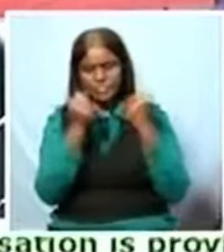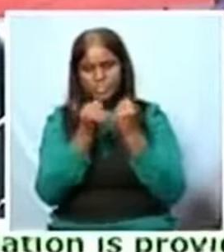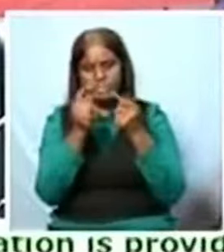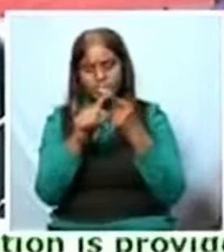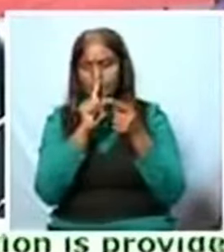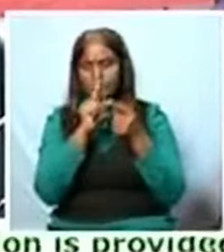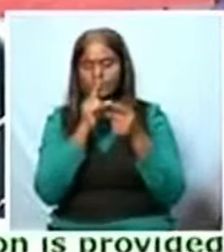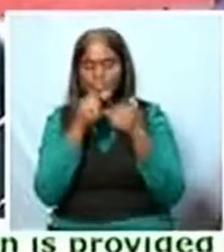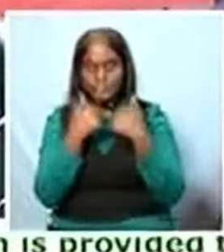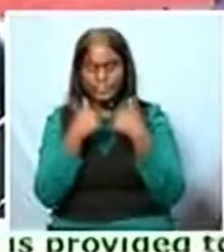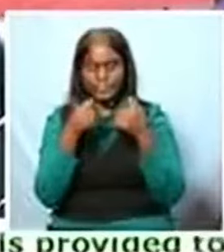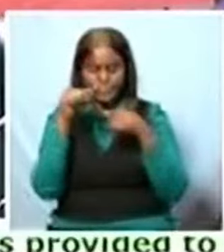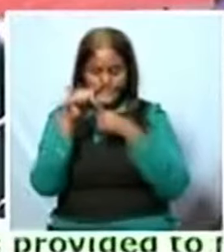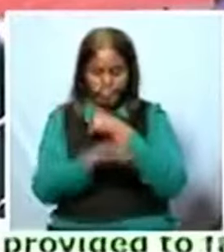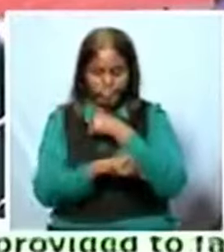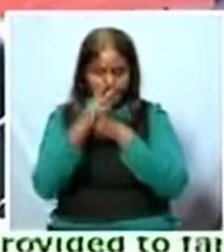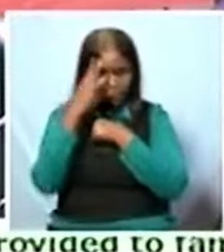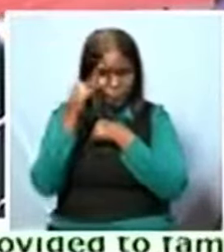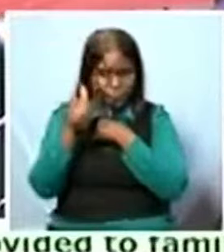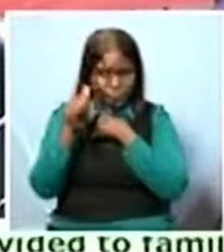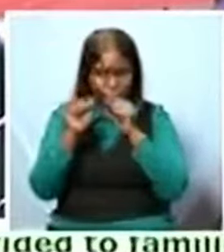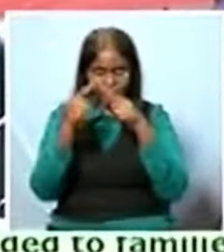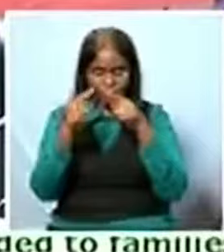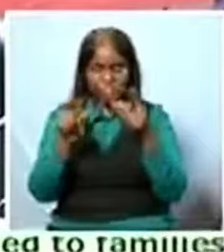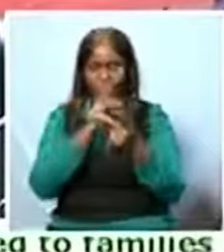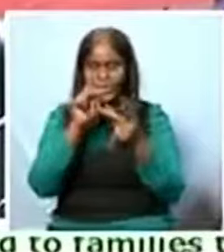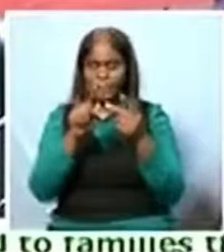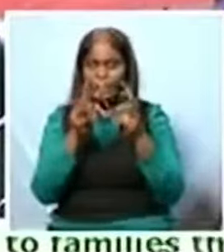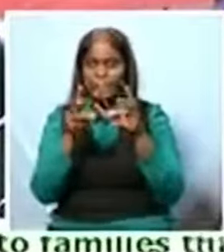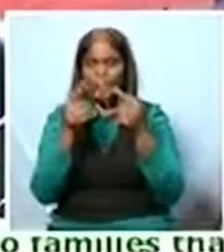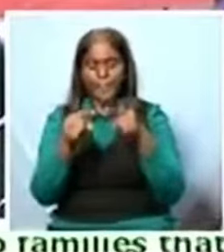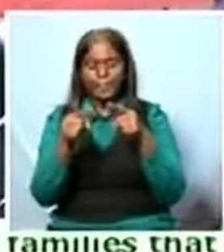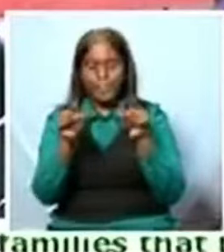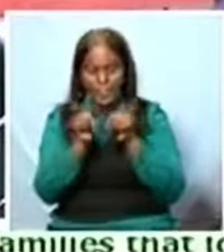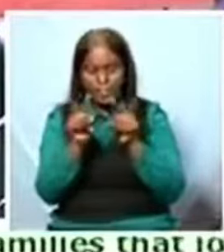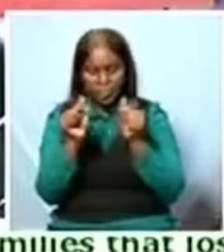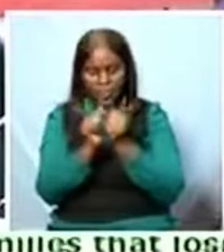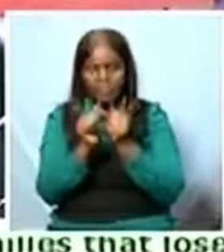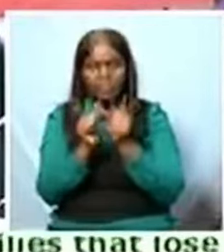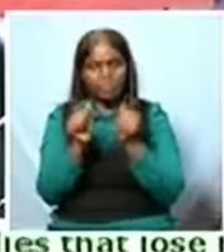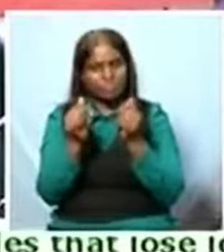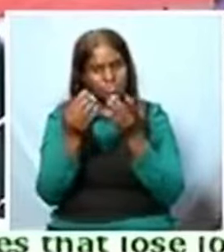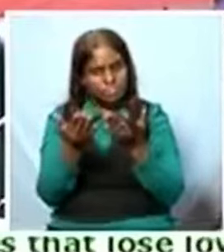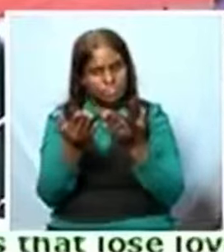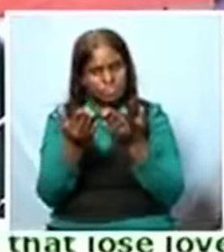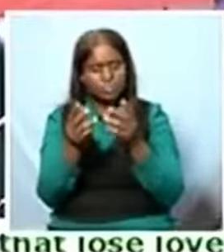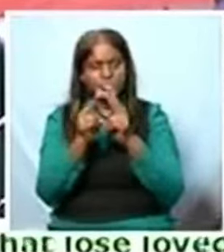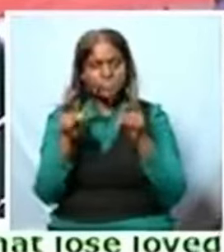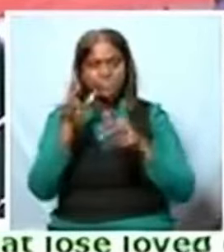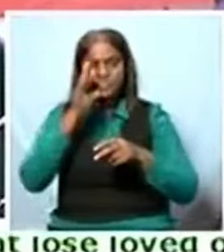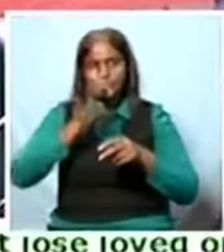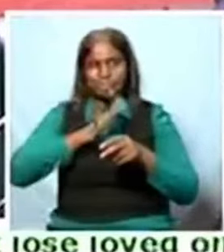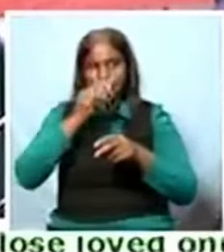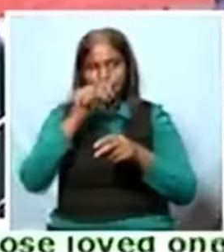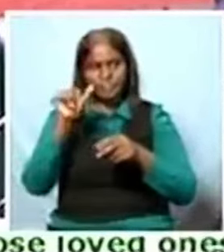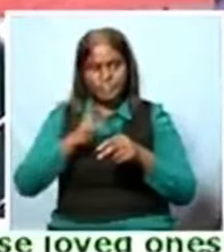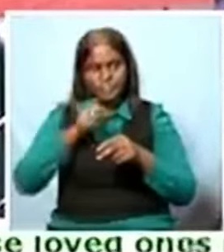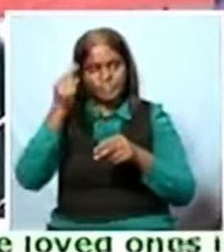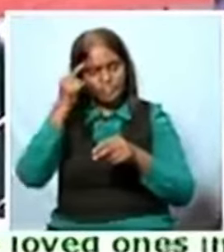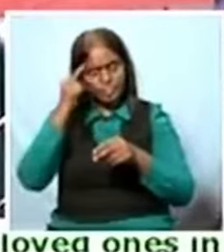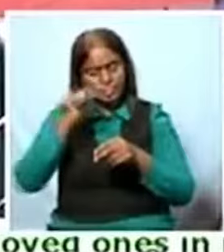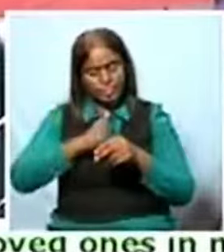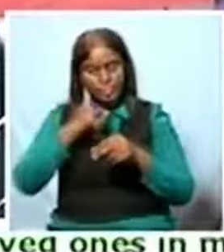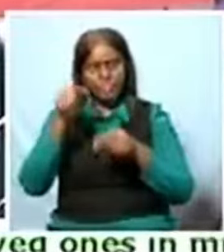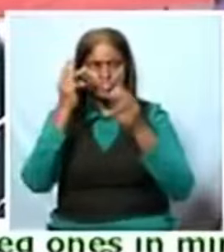really get to the bottom of why it can happen the way it is happening and with the same contractor. So Madam Speaker, as government, yes, we